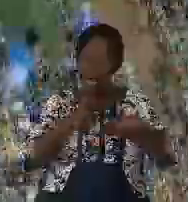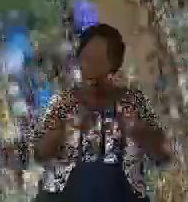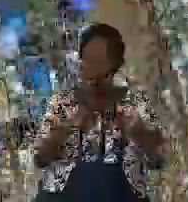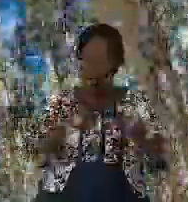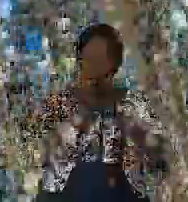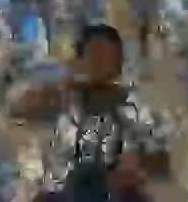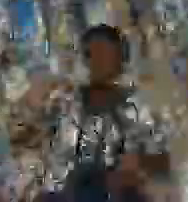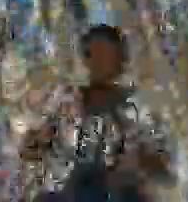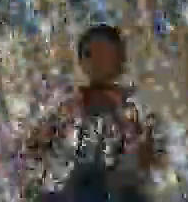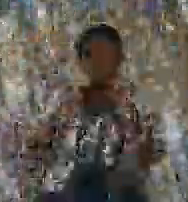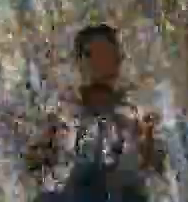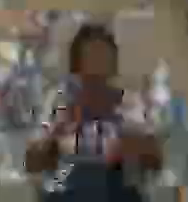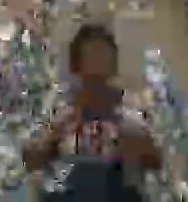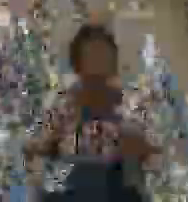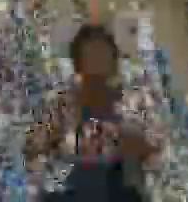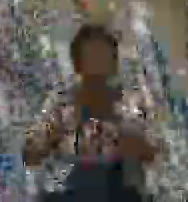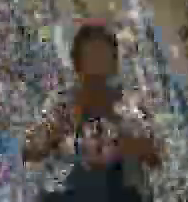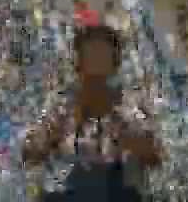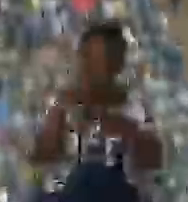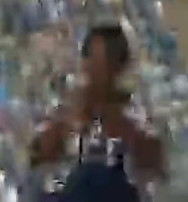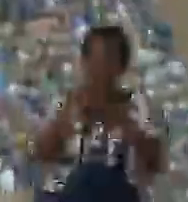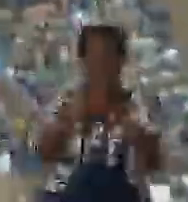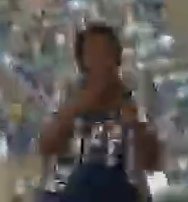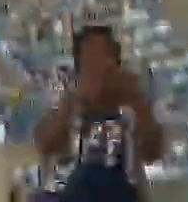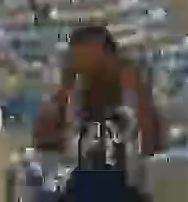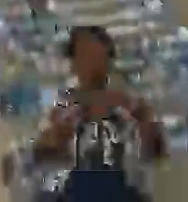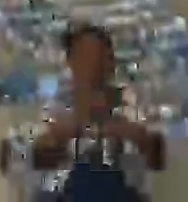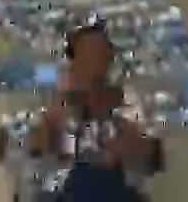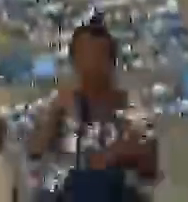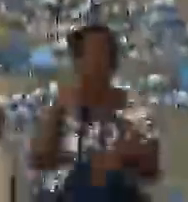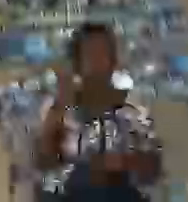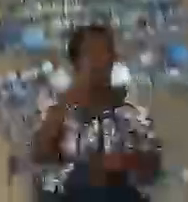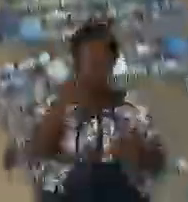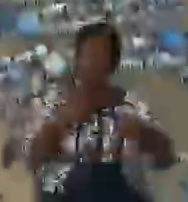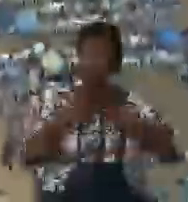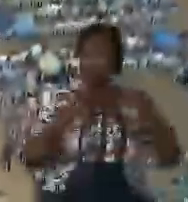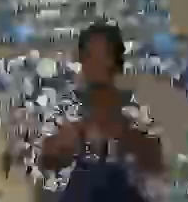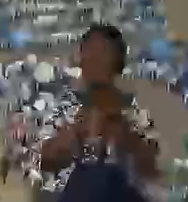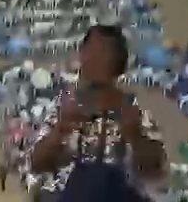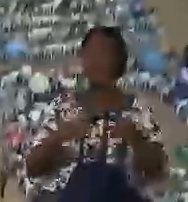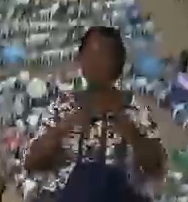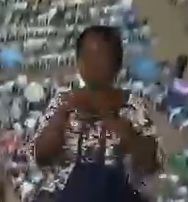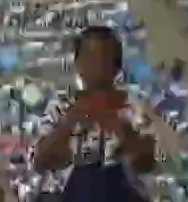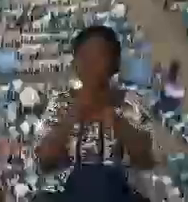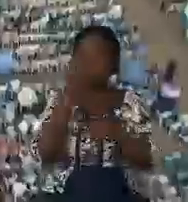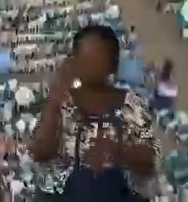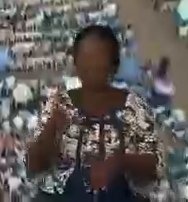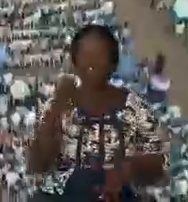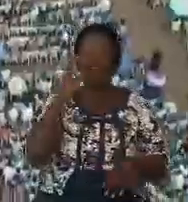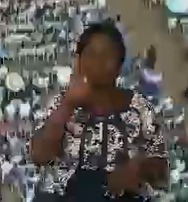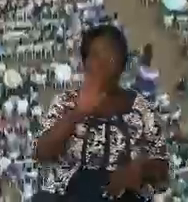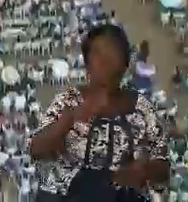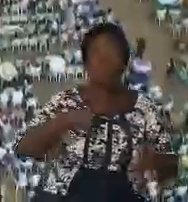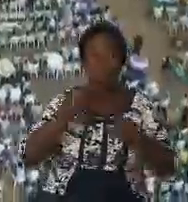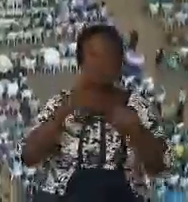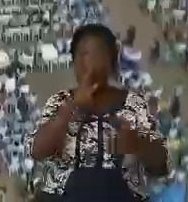have the best of blessings you can find on earth. And then in heaven, he said, you're